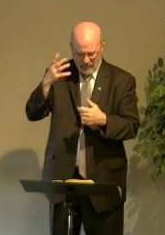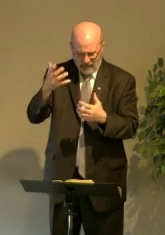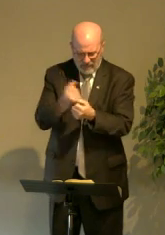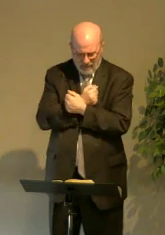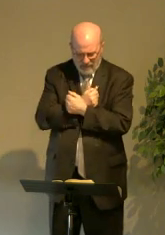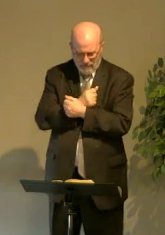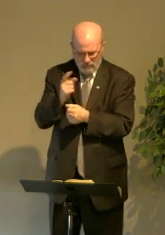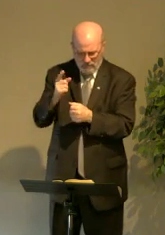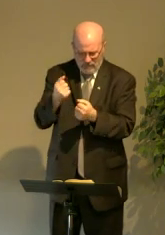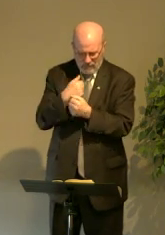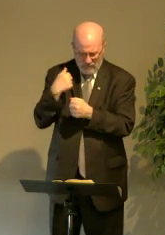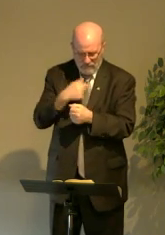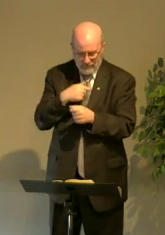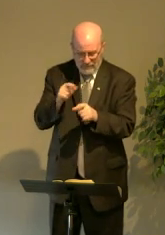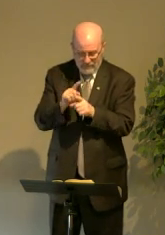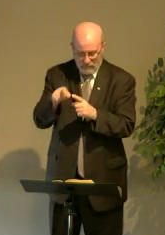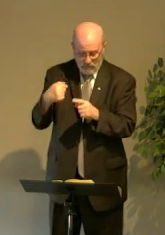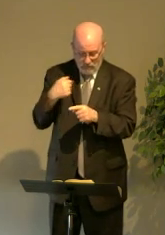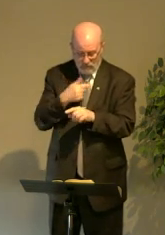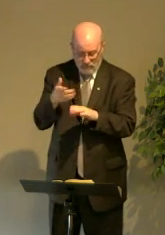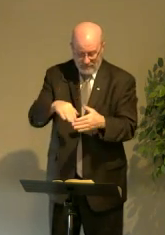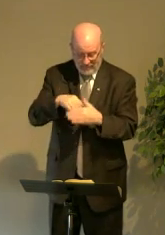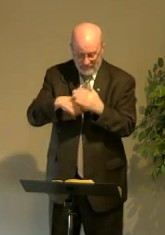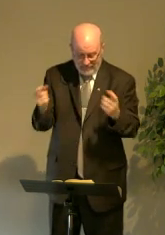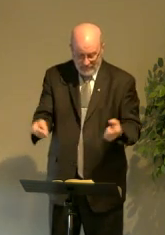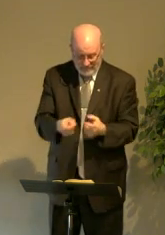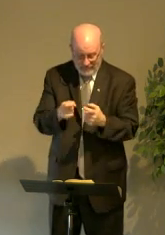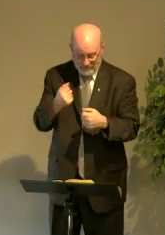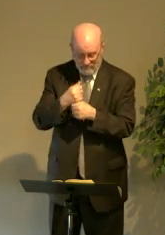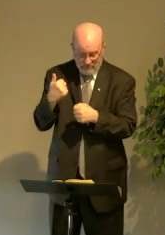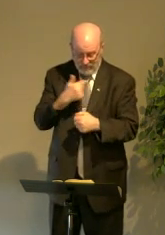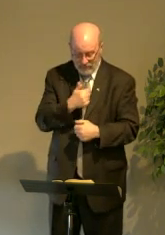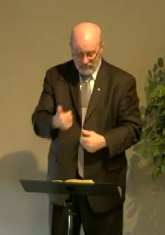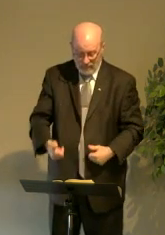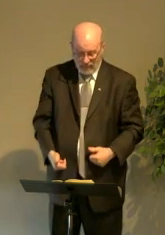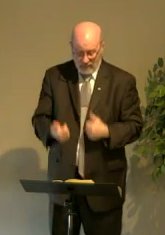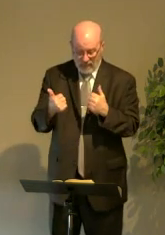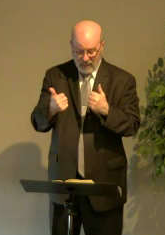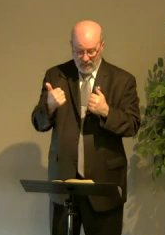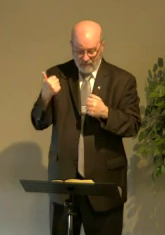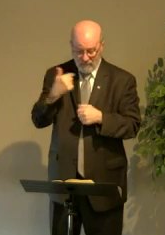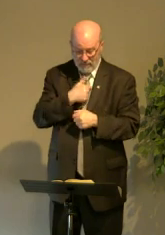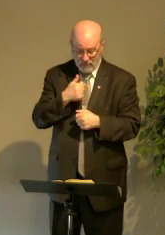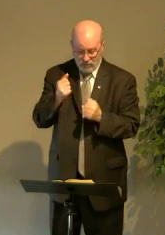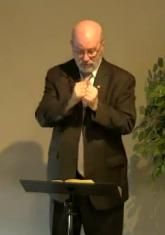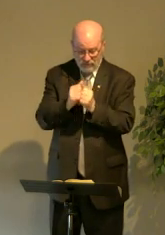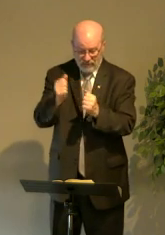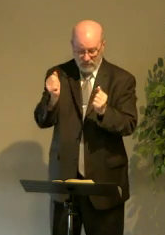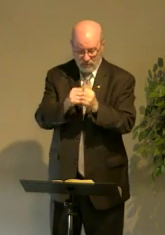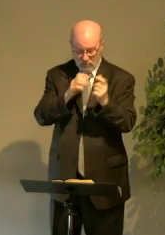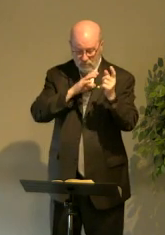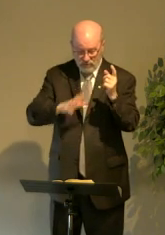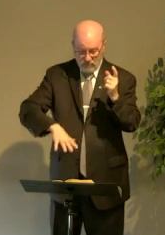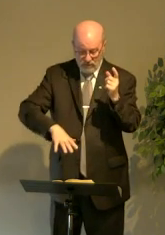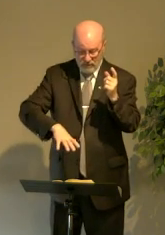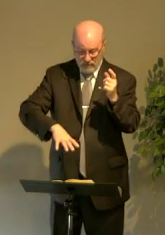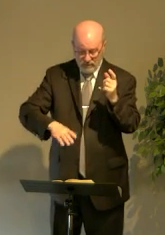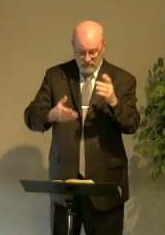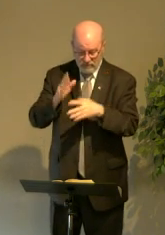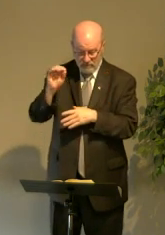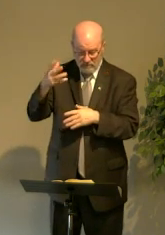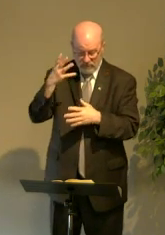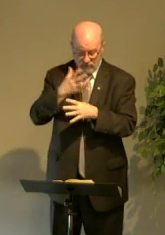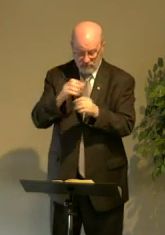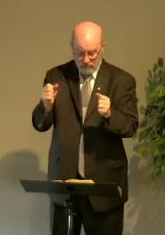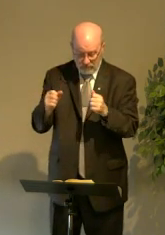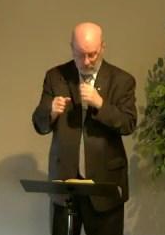he loved us, even when we were dead in sins, as we all were, hath quickened us together with